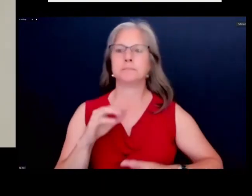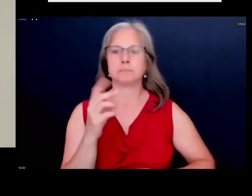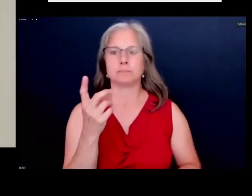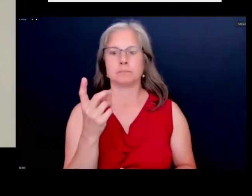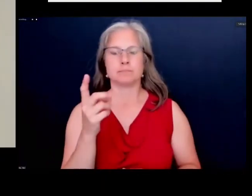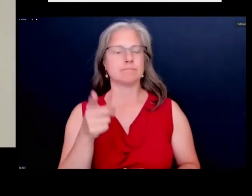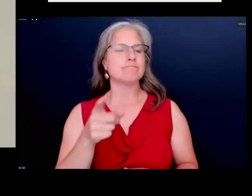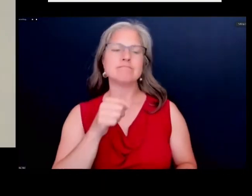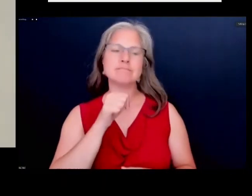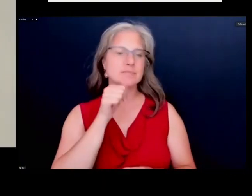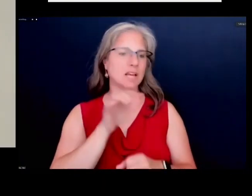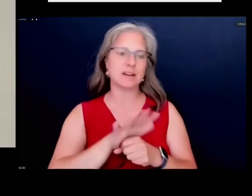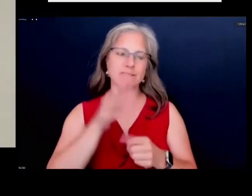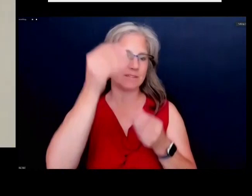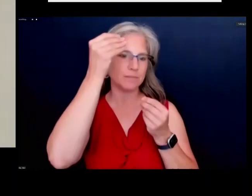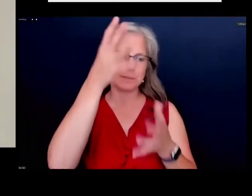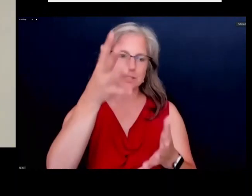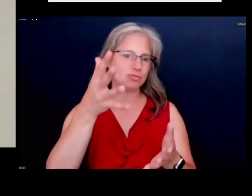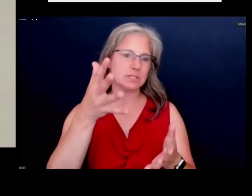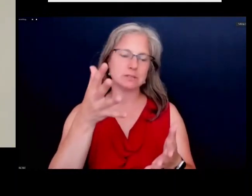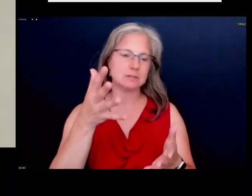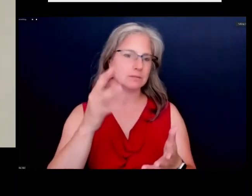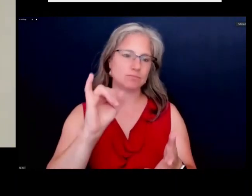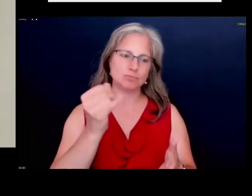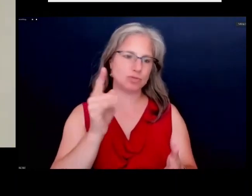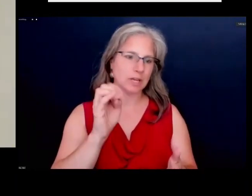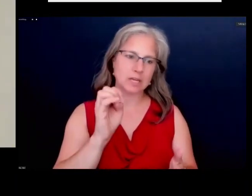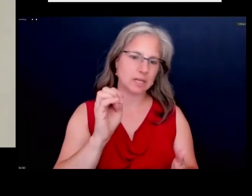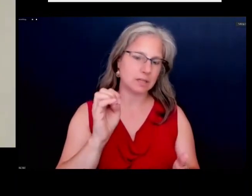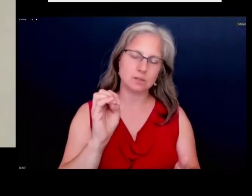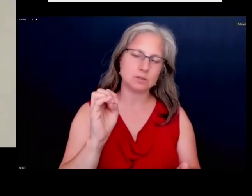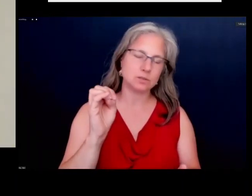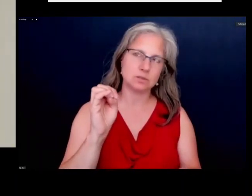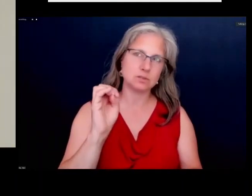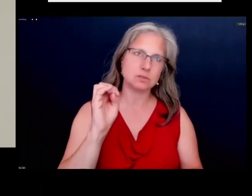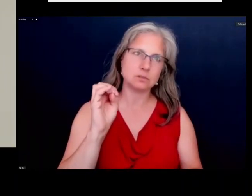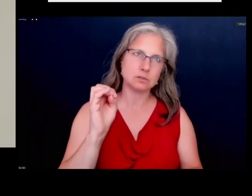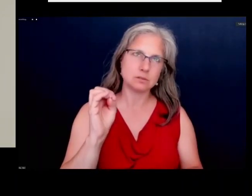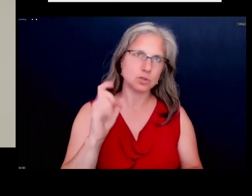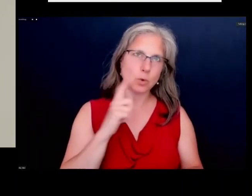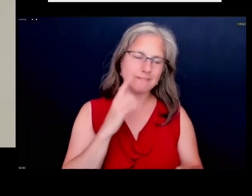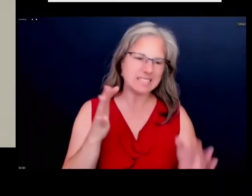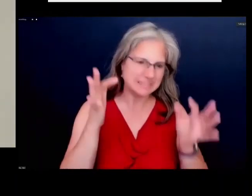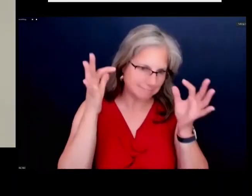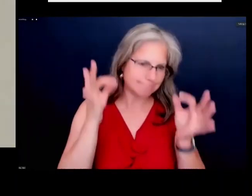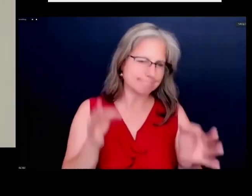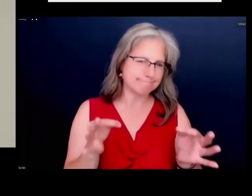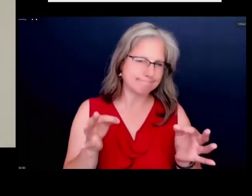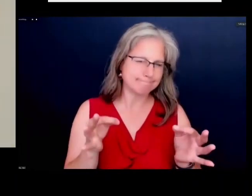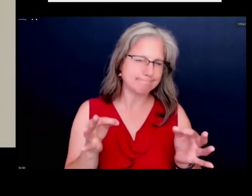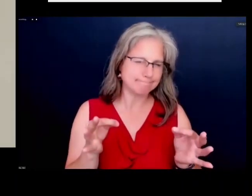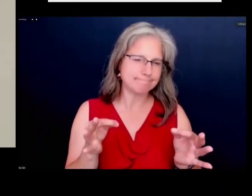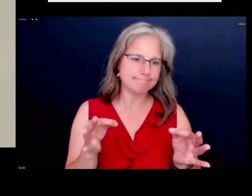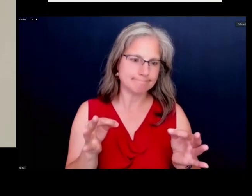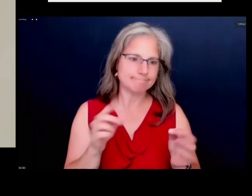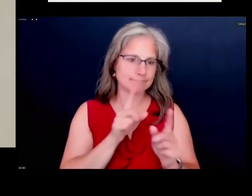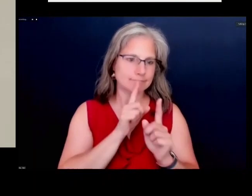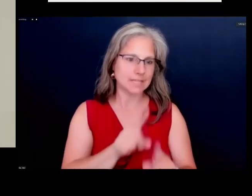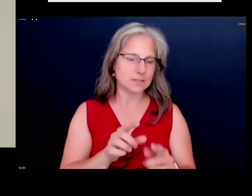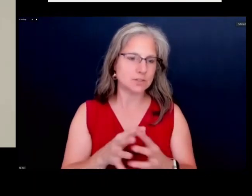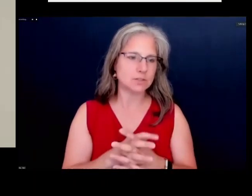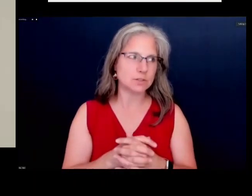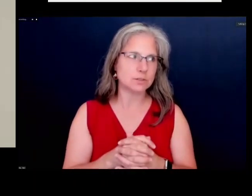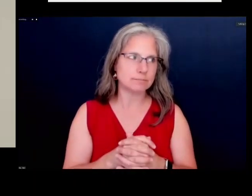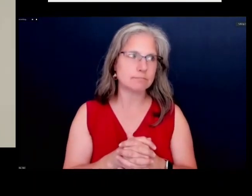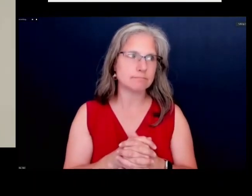Jade, there is not enough information to make absolutely have a